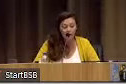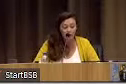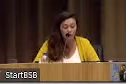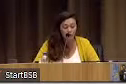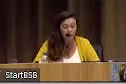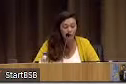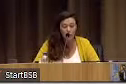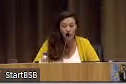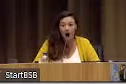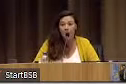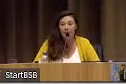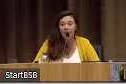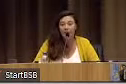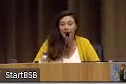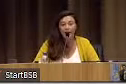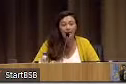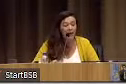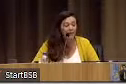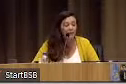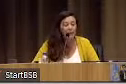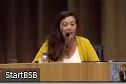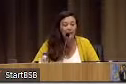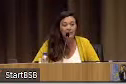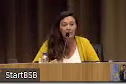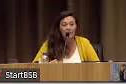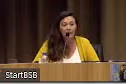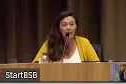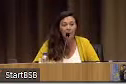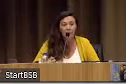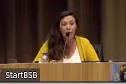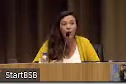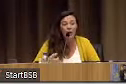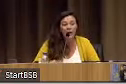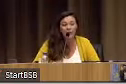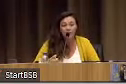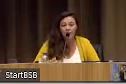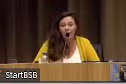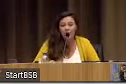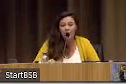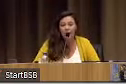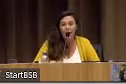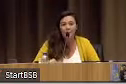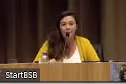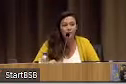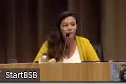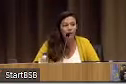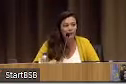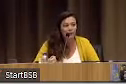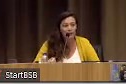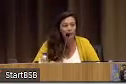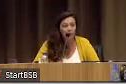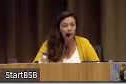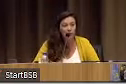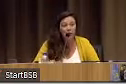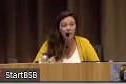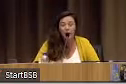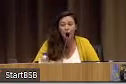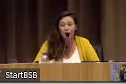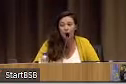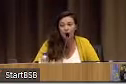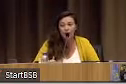citizen, connect SUS professional, connect SUS manager in the future. But the idea is to have